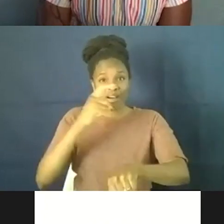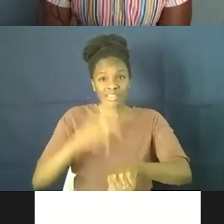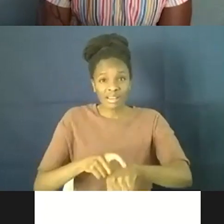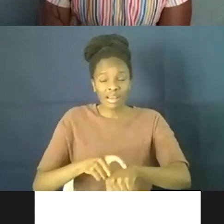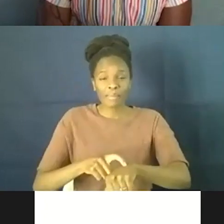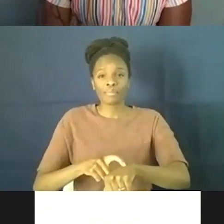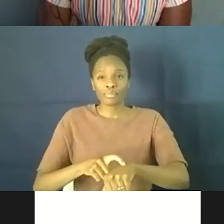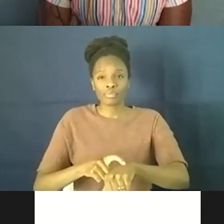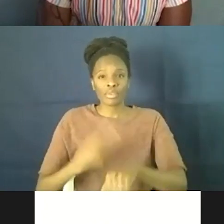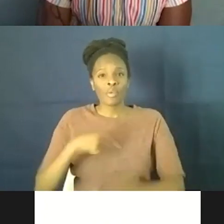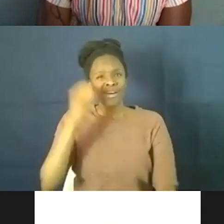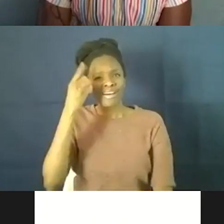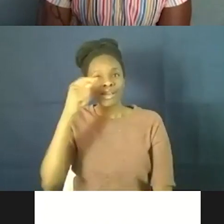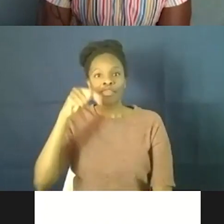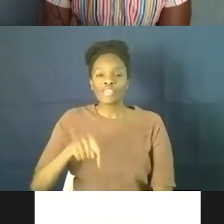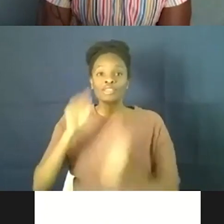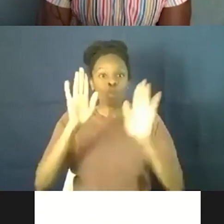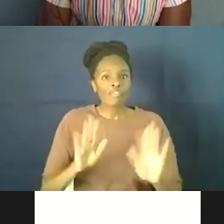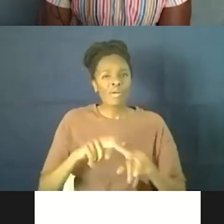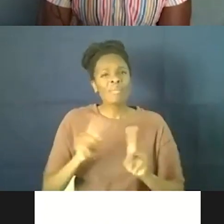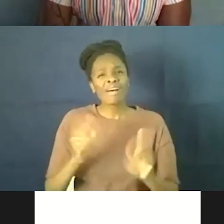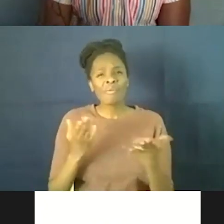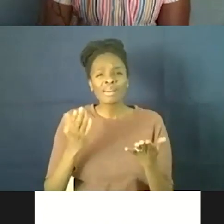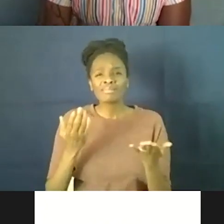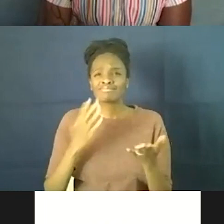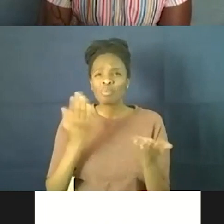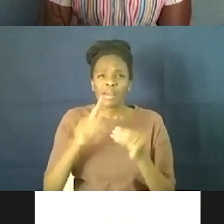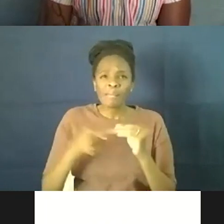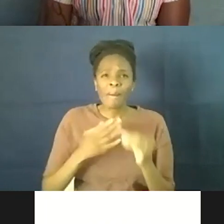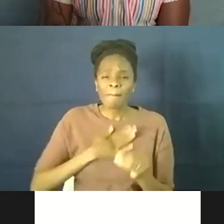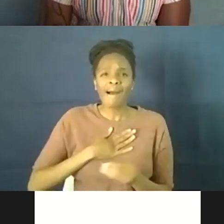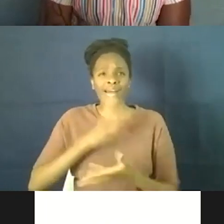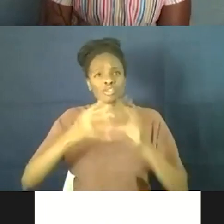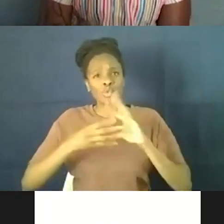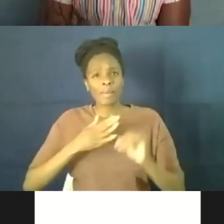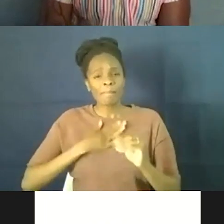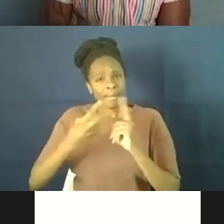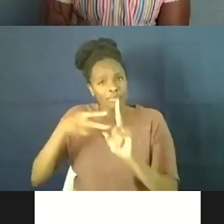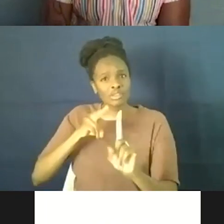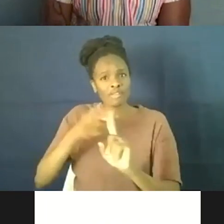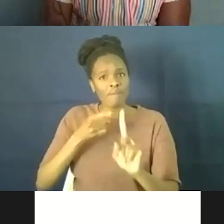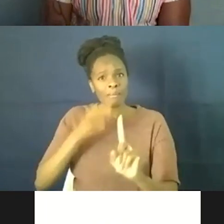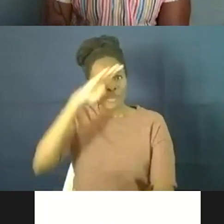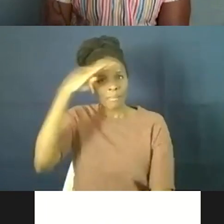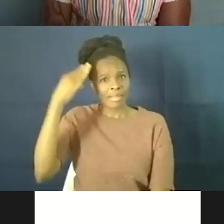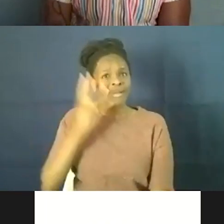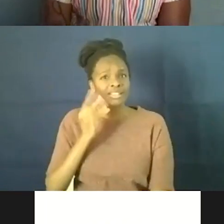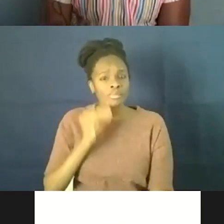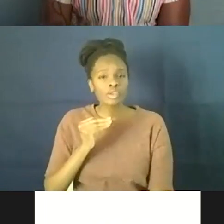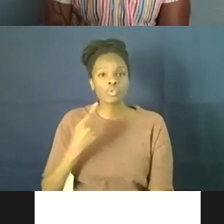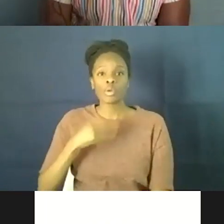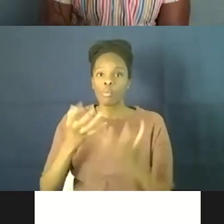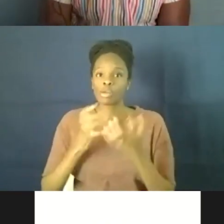this is wonderful, but what about my story? What about my aspect of the Black experience? And we wanted to get in those characters'